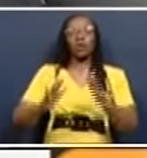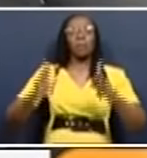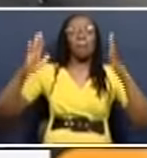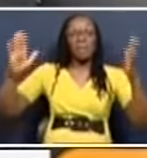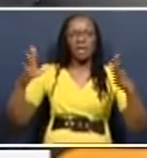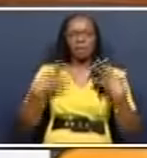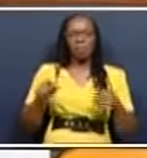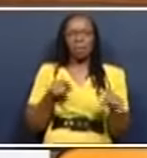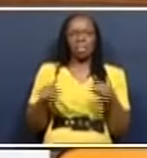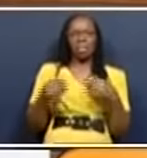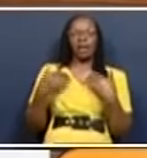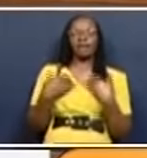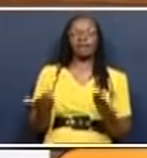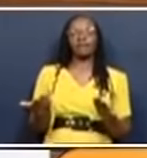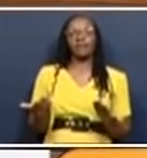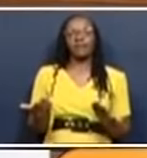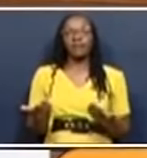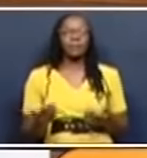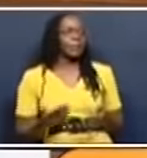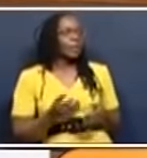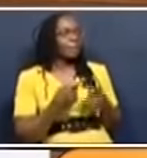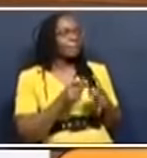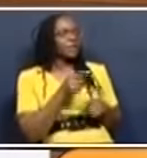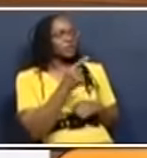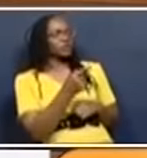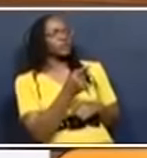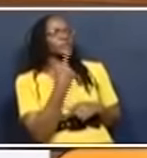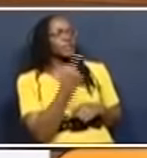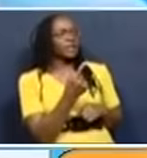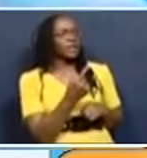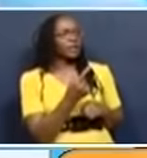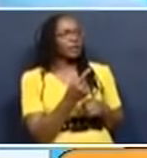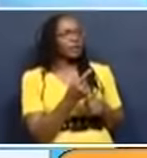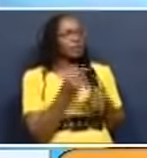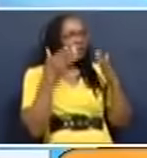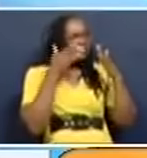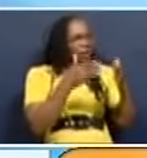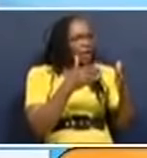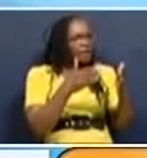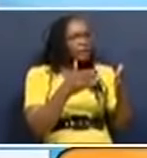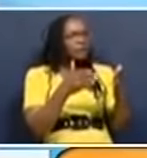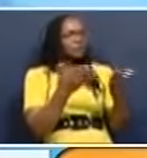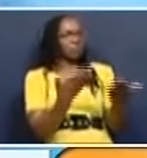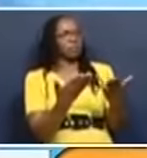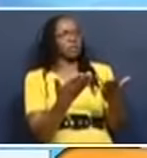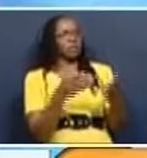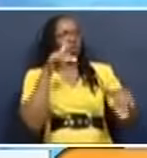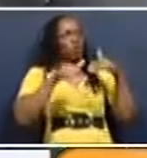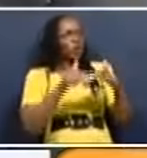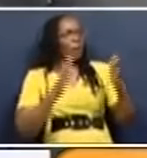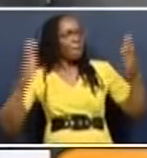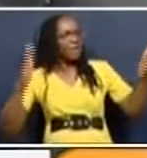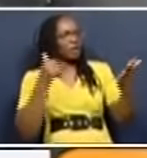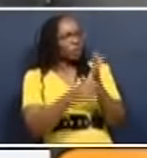Is it about making a, I mean, with all due respect to how you're looking at it, but is it about profiling it to look big, or is it a big problem in Kenya? It's